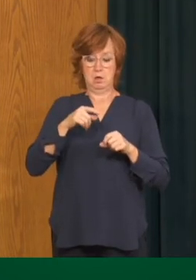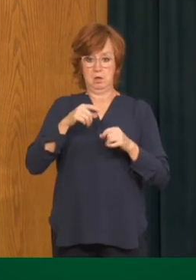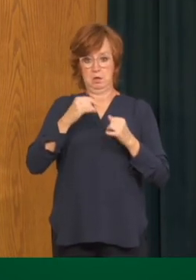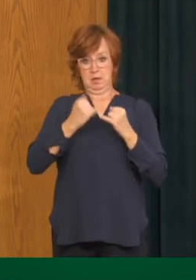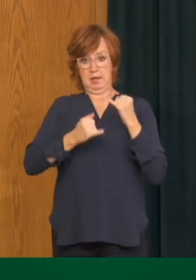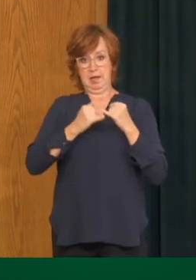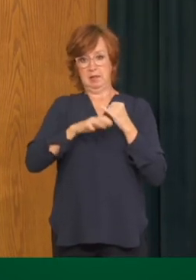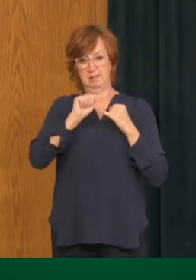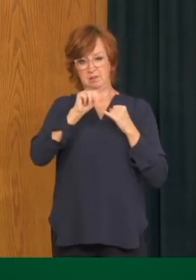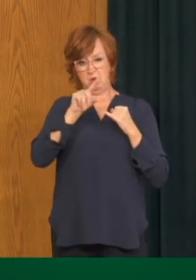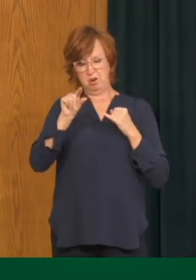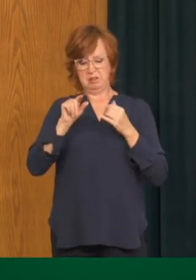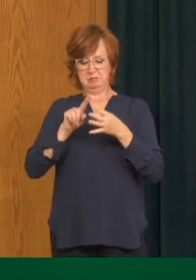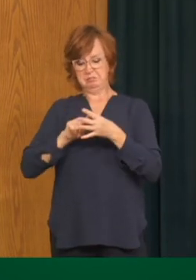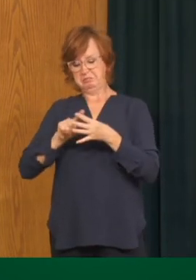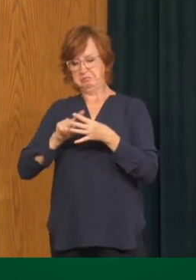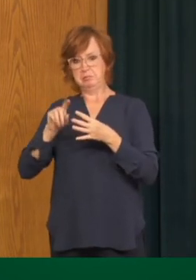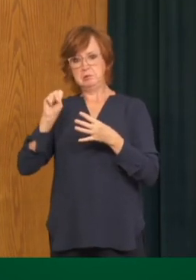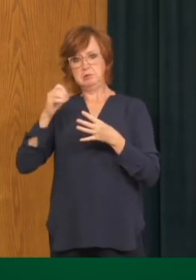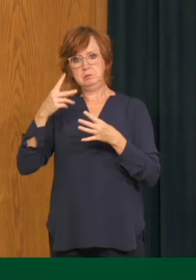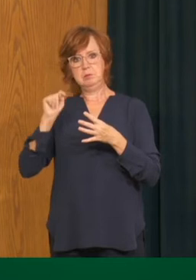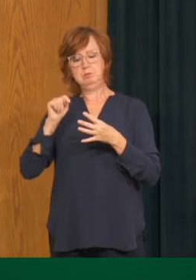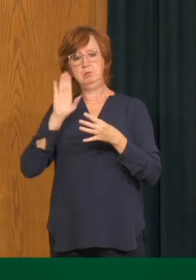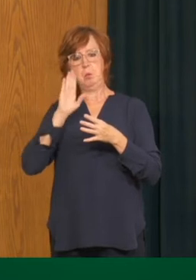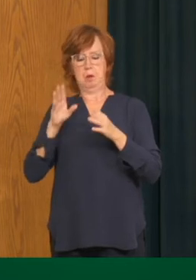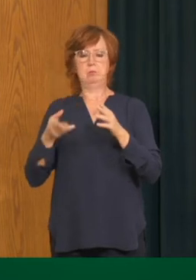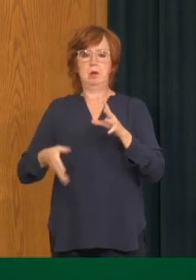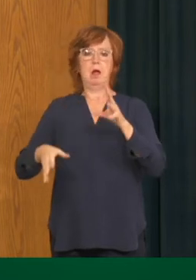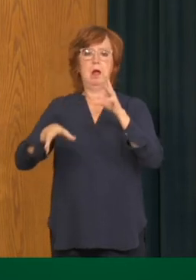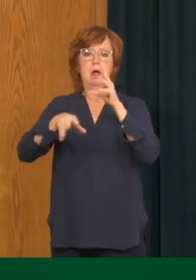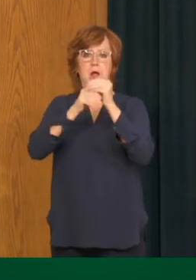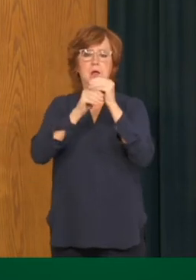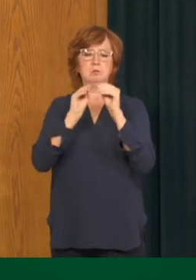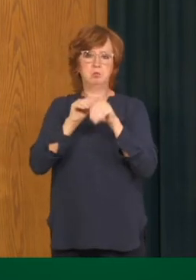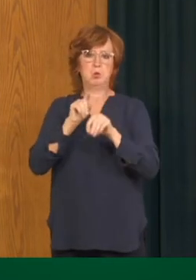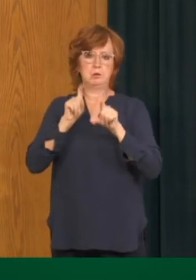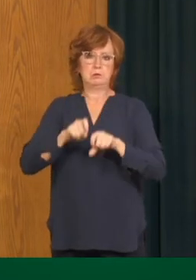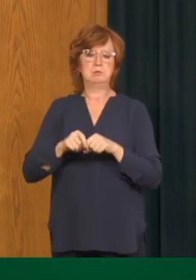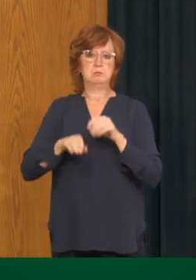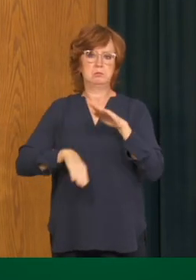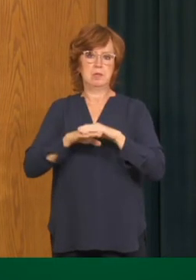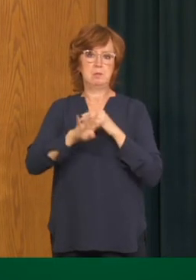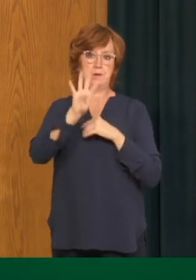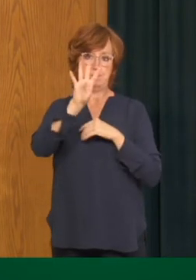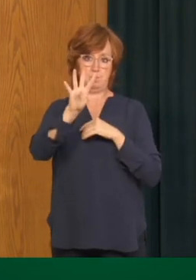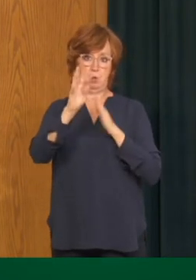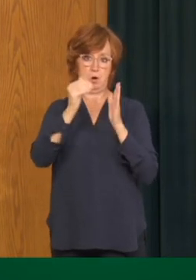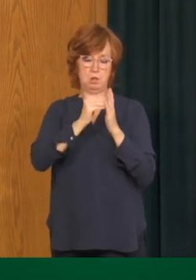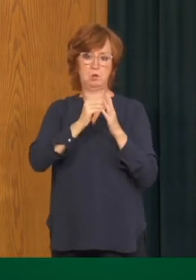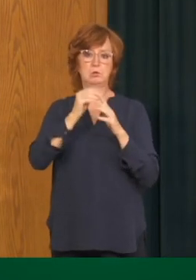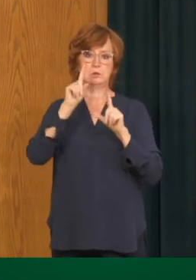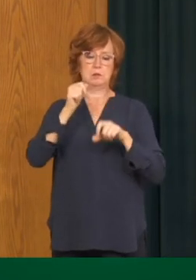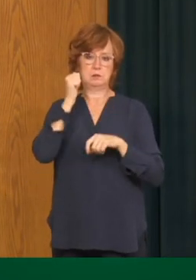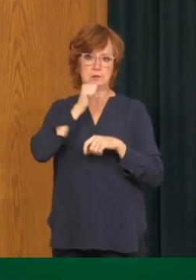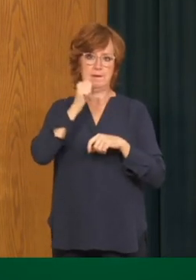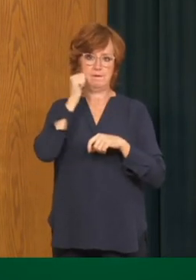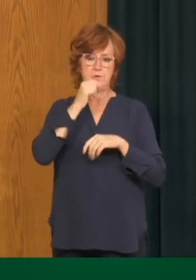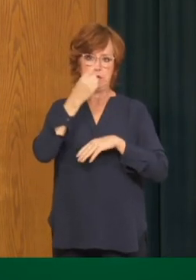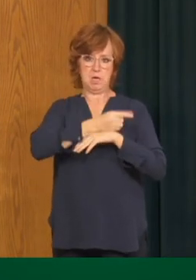or early in September. We're also establishing a specific process for testing in our